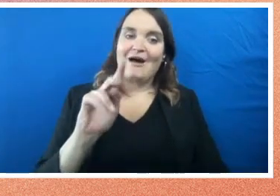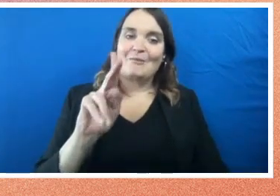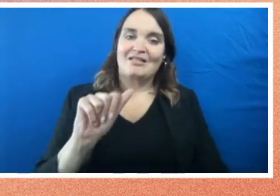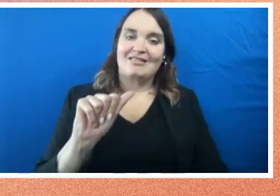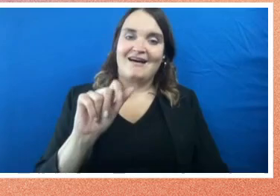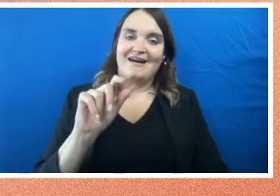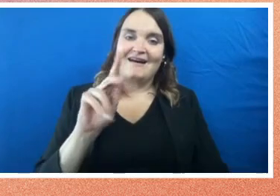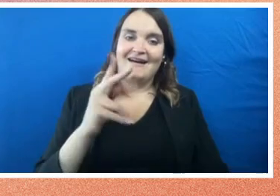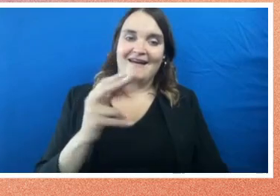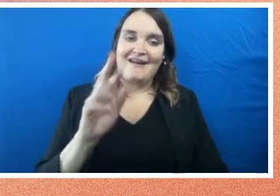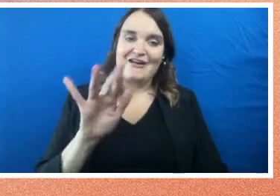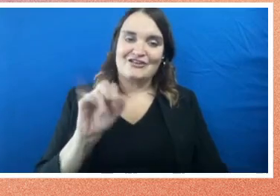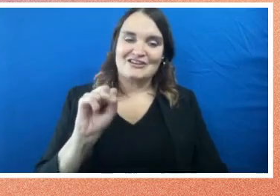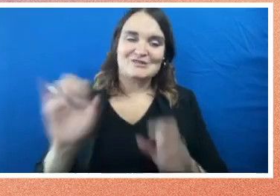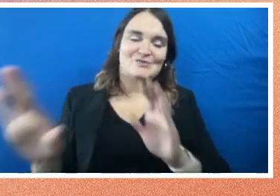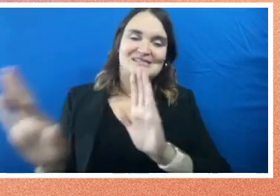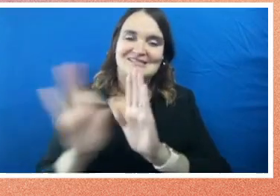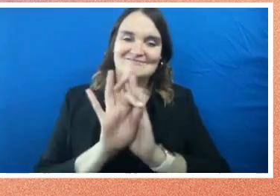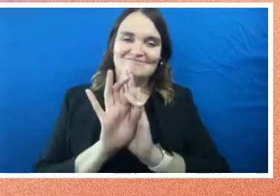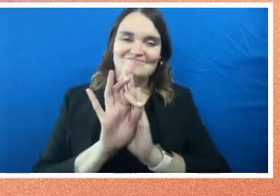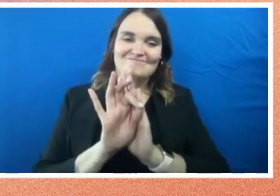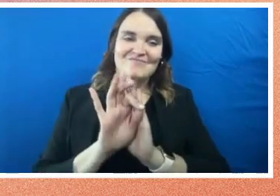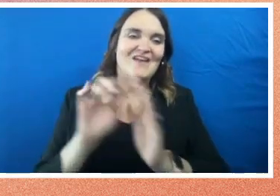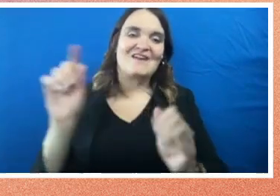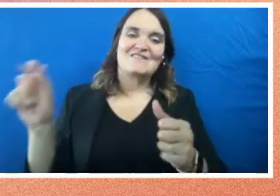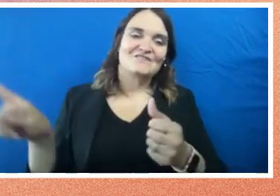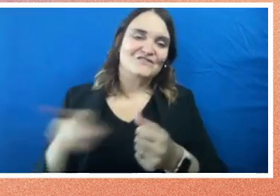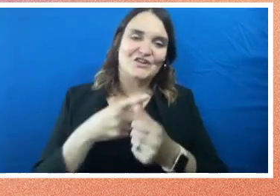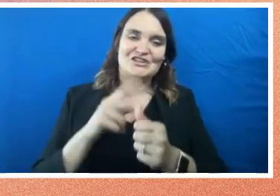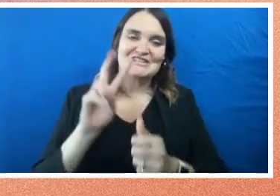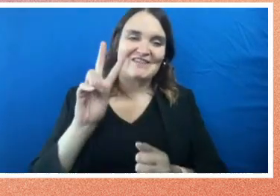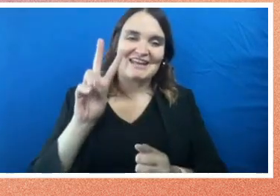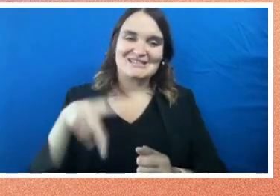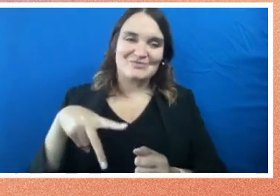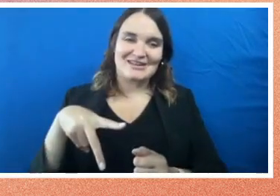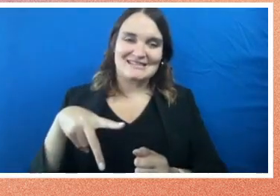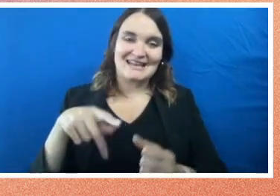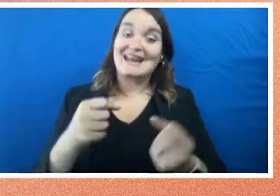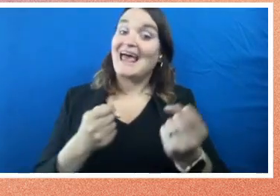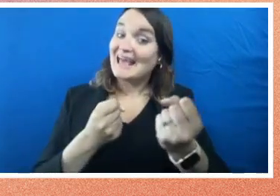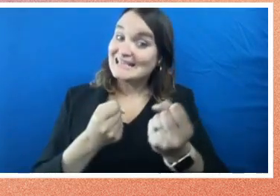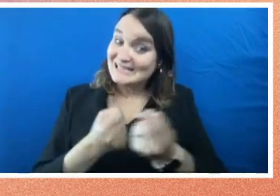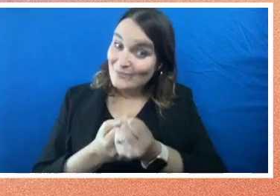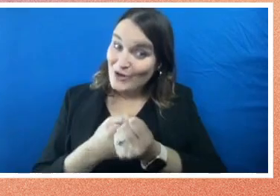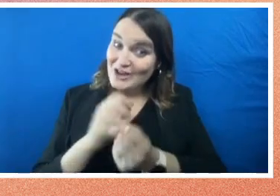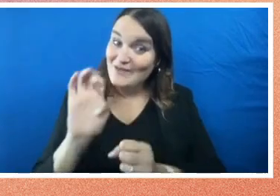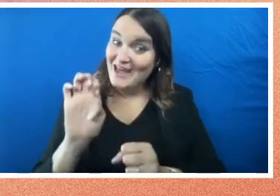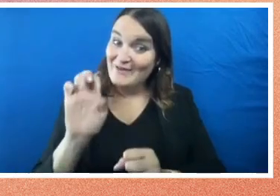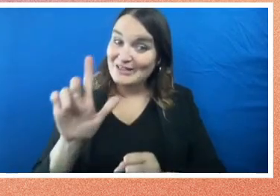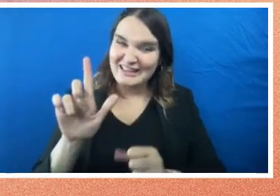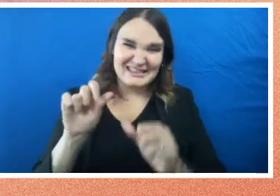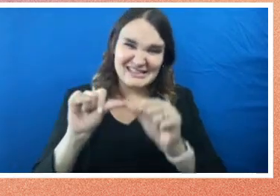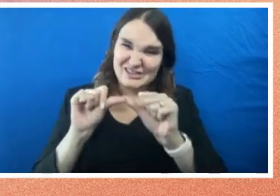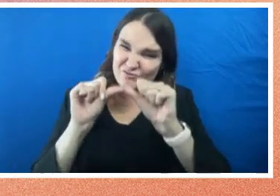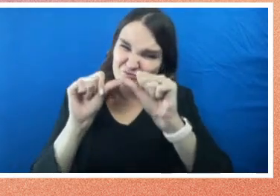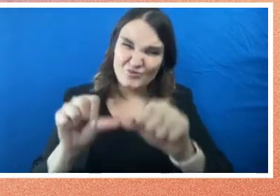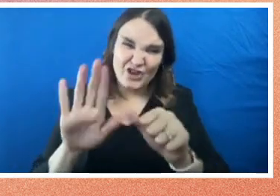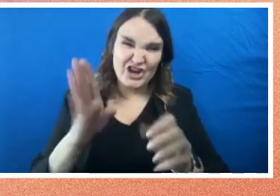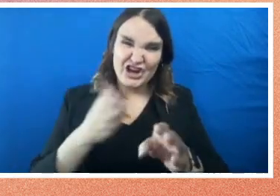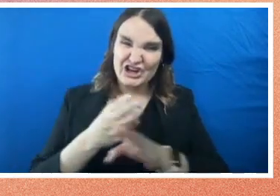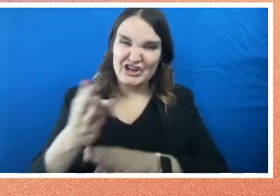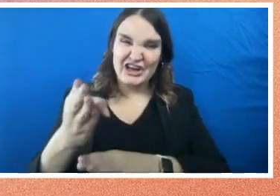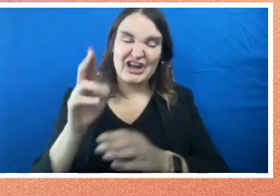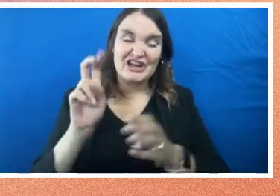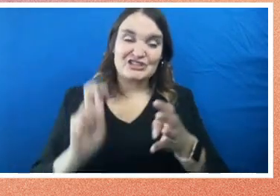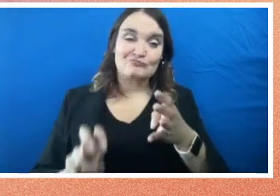elected our first Madam Vice President after being supported by Emily's List throughout her career as she advanced from local